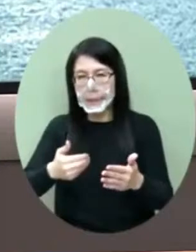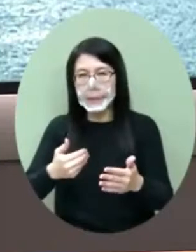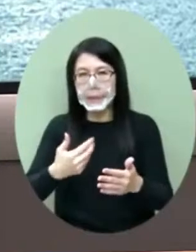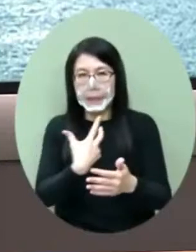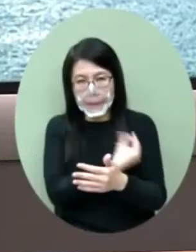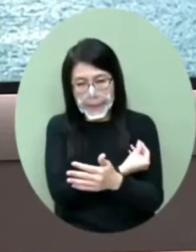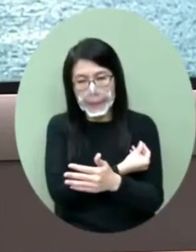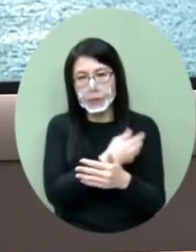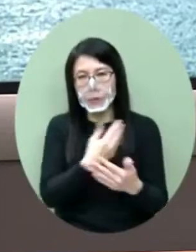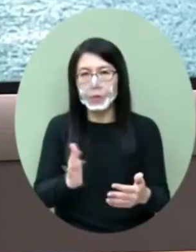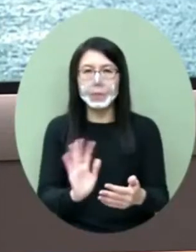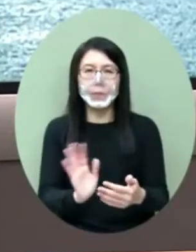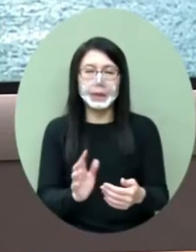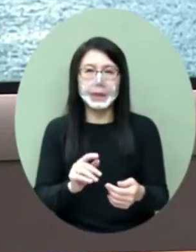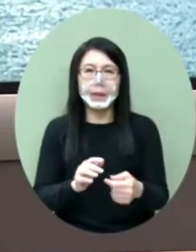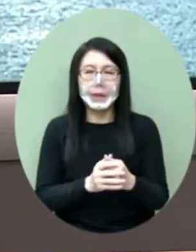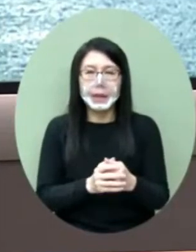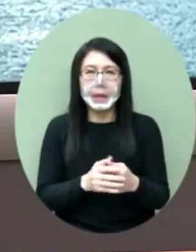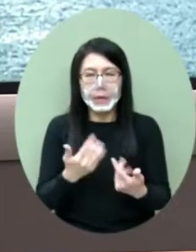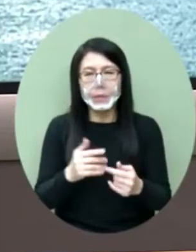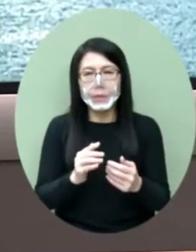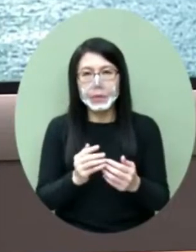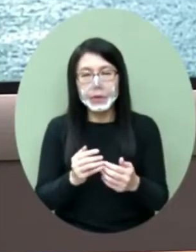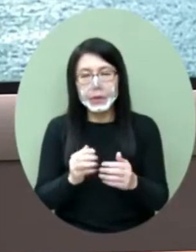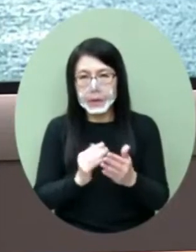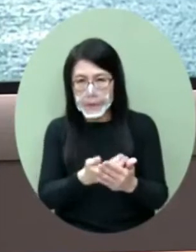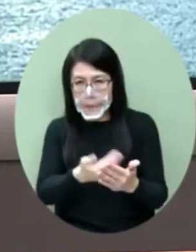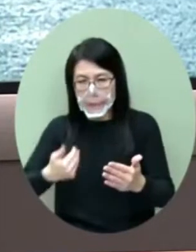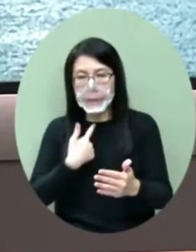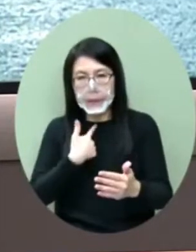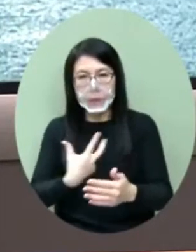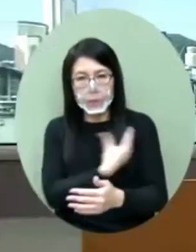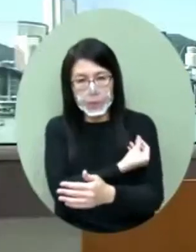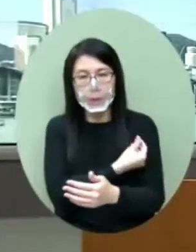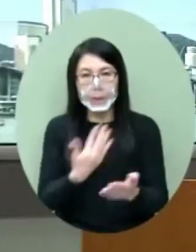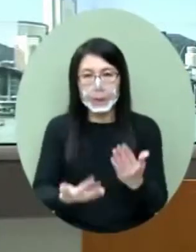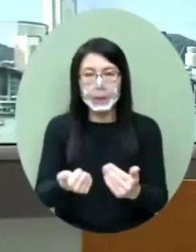Therefore, it's better to get vaccinated as prevention.